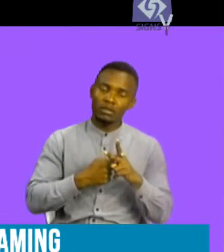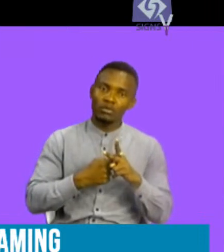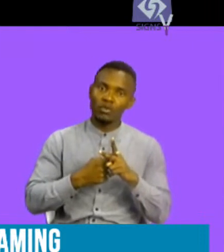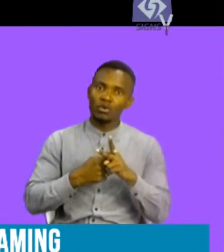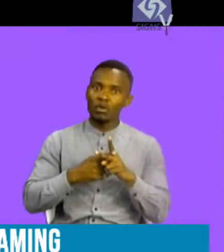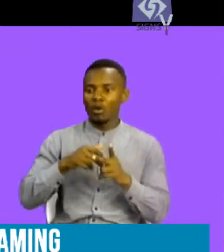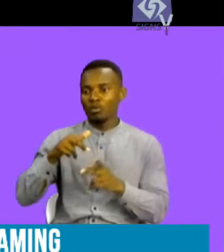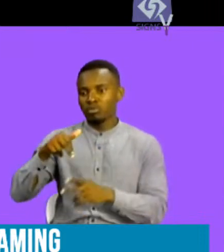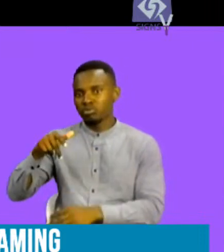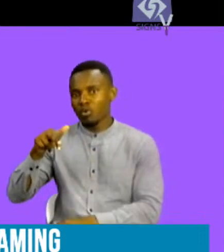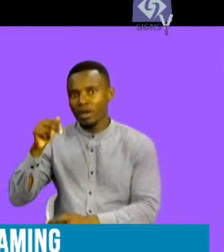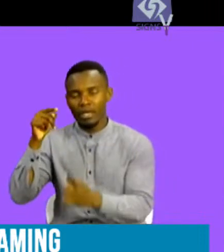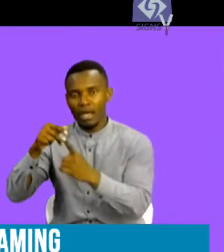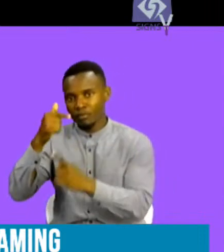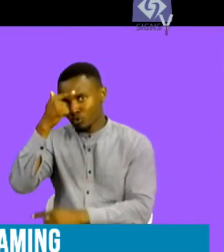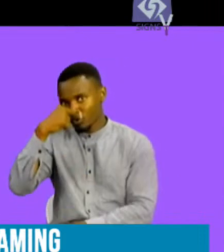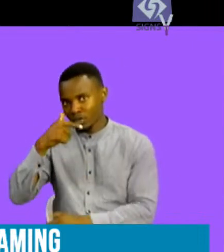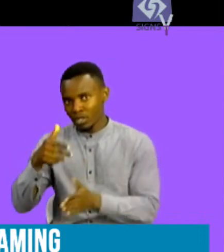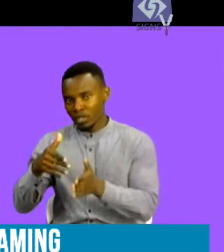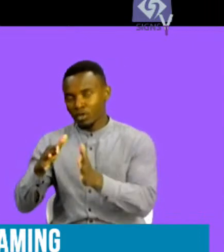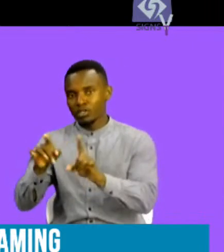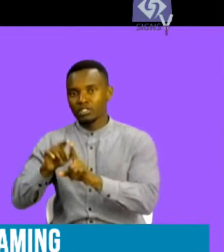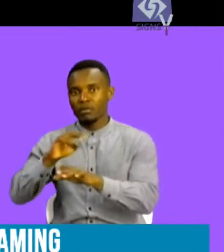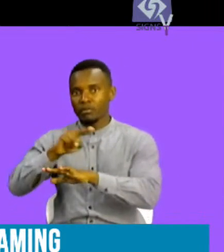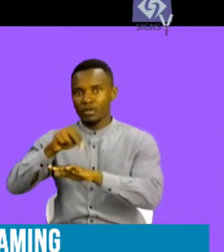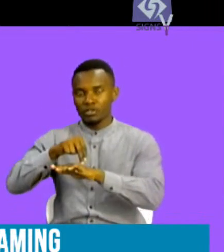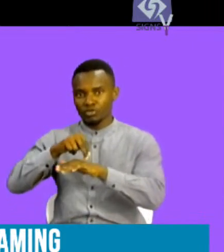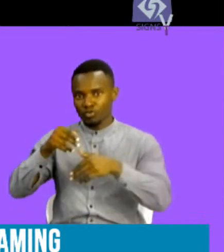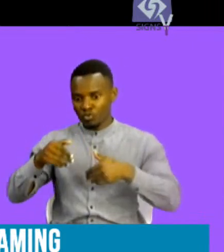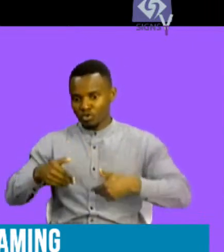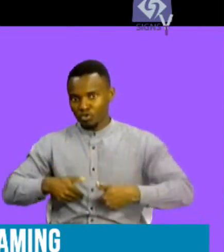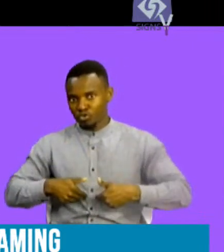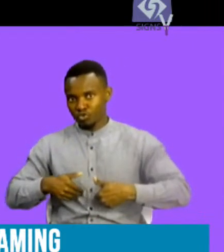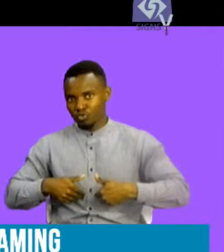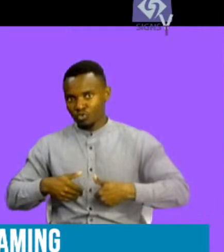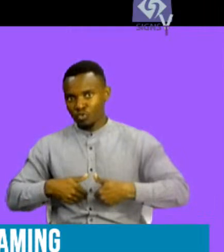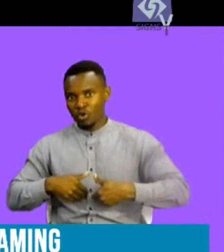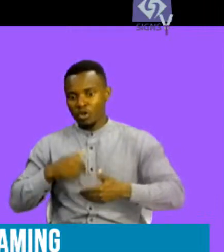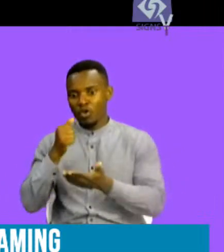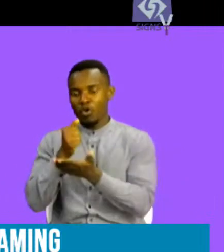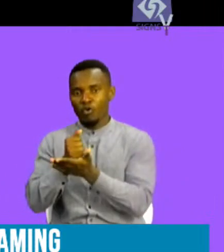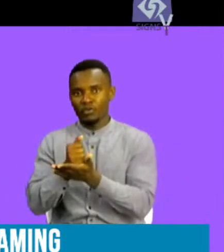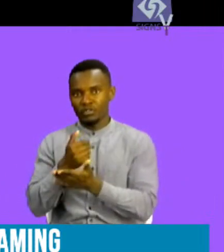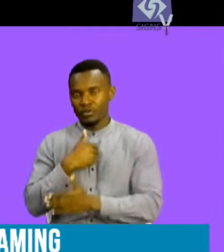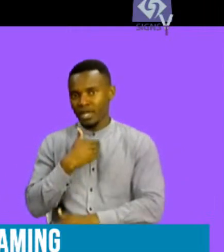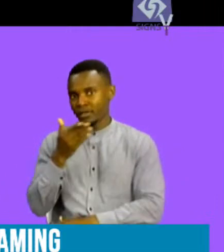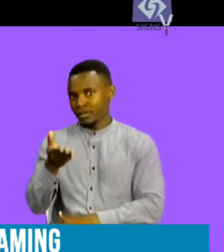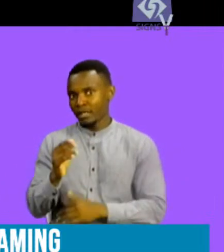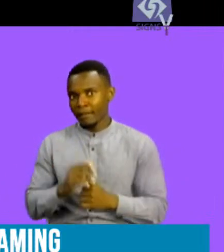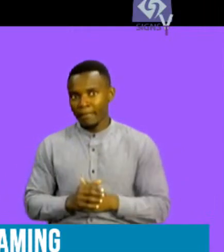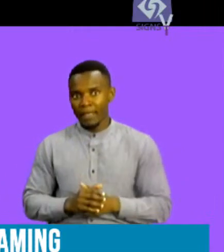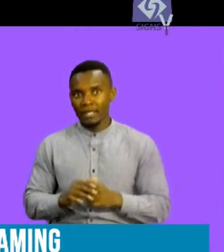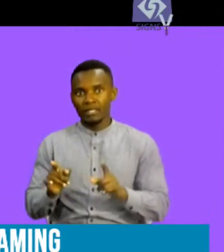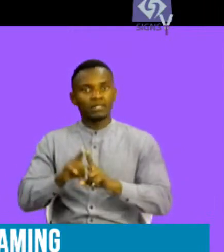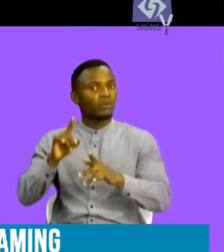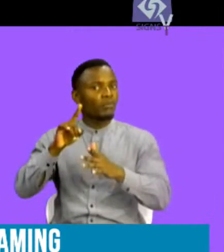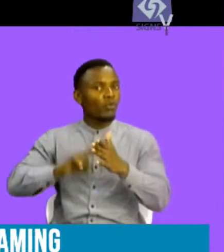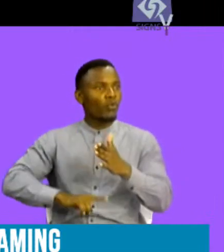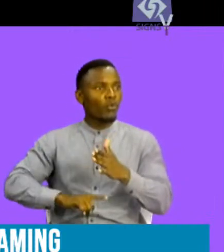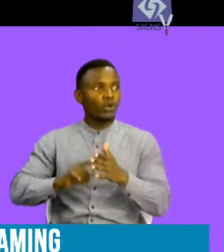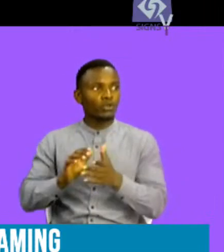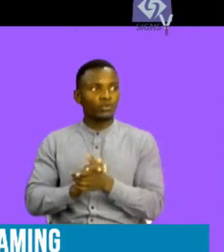Youth Service Headquarters grounds. So that is where we had the celebrations, and for me what stood out